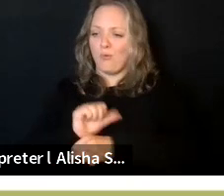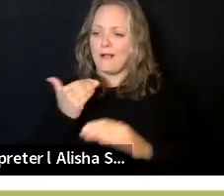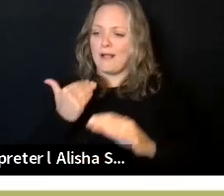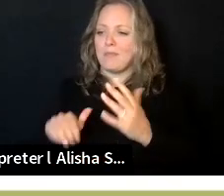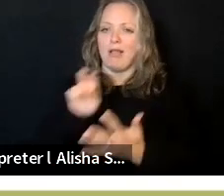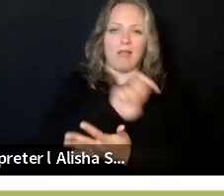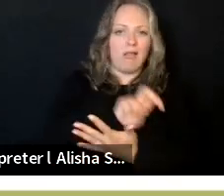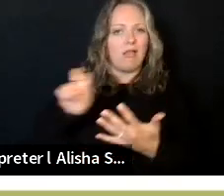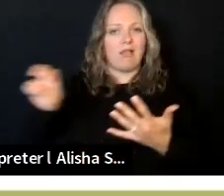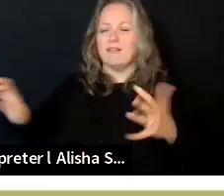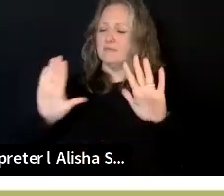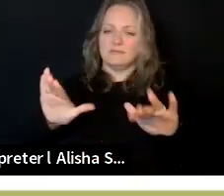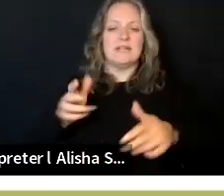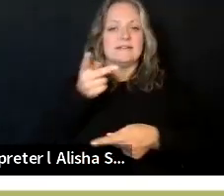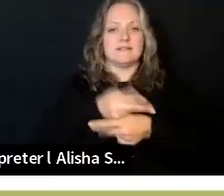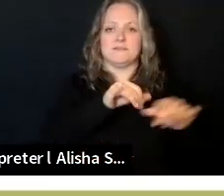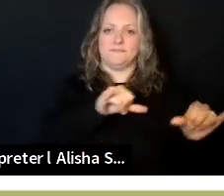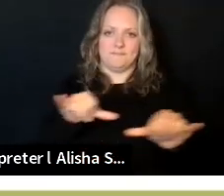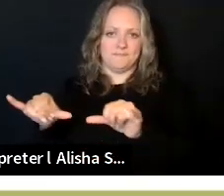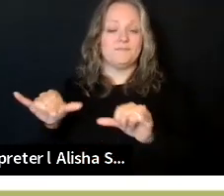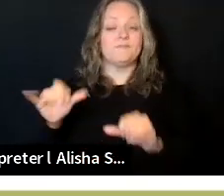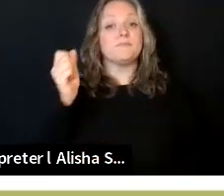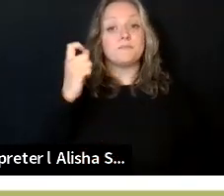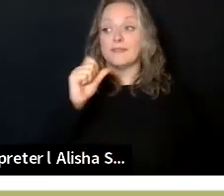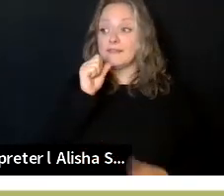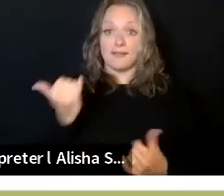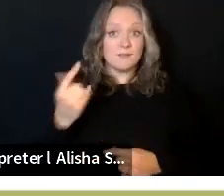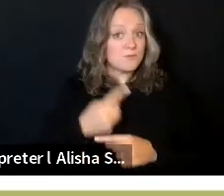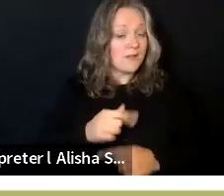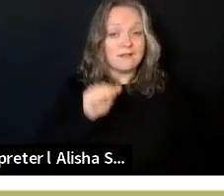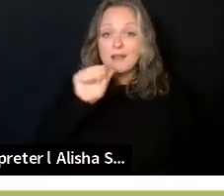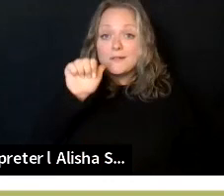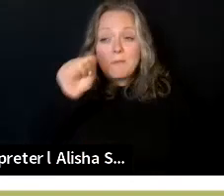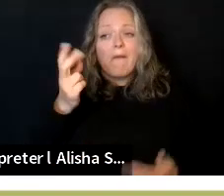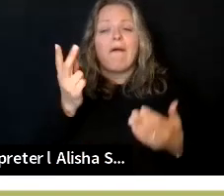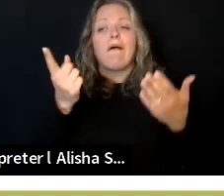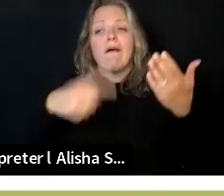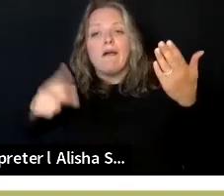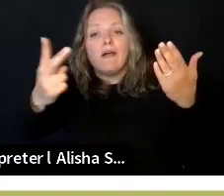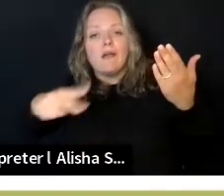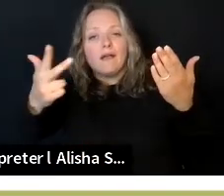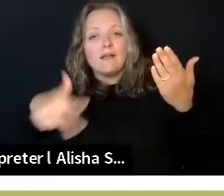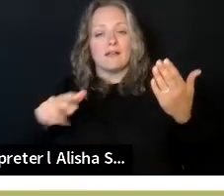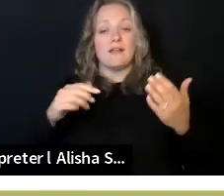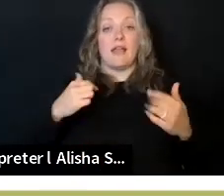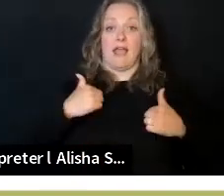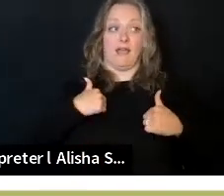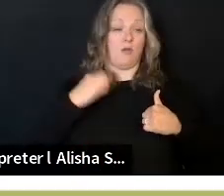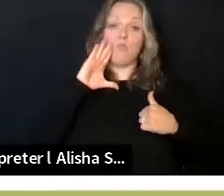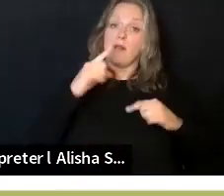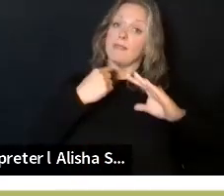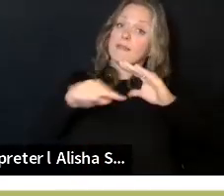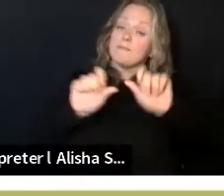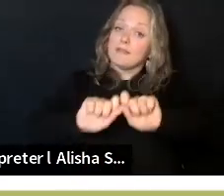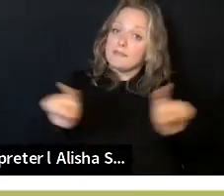And in the coming weeks, not today and not tomorrow, you'll receive an email from me that will provide a